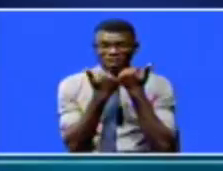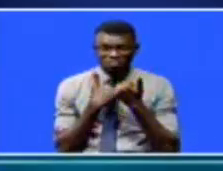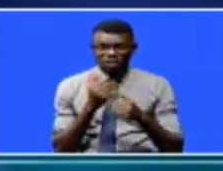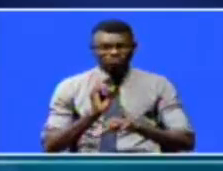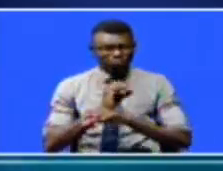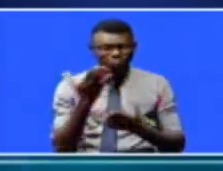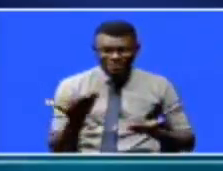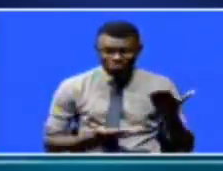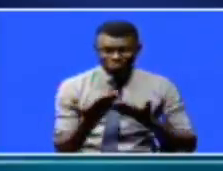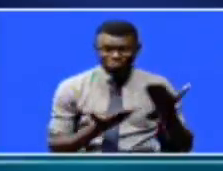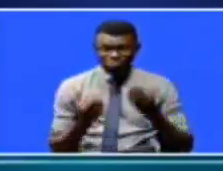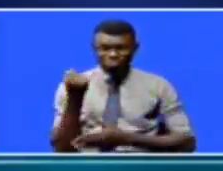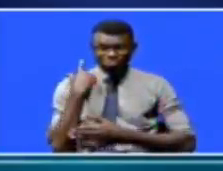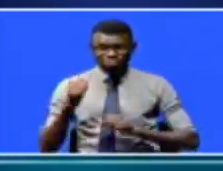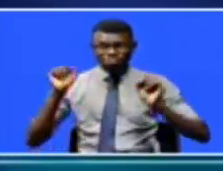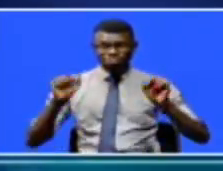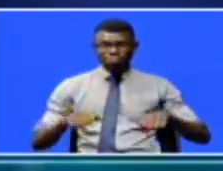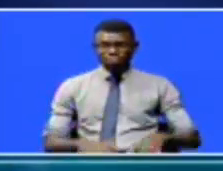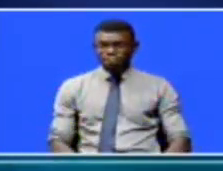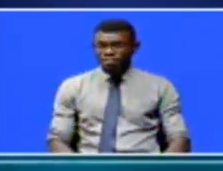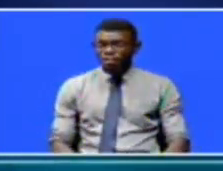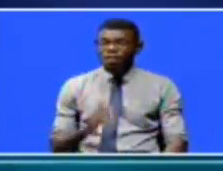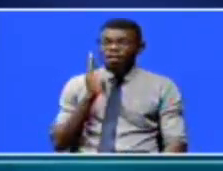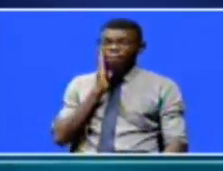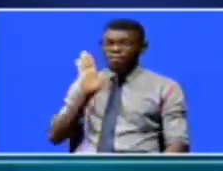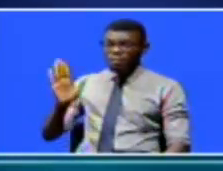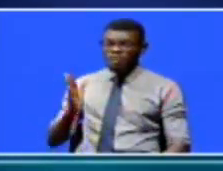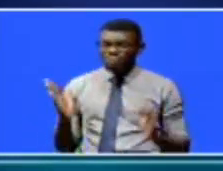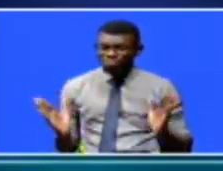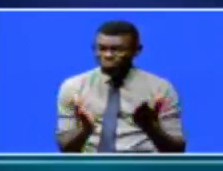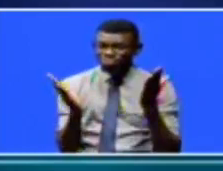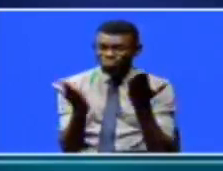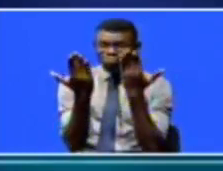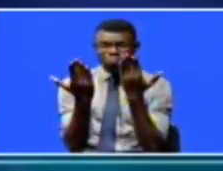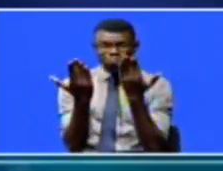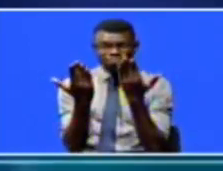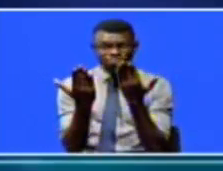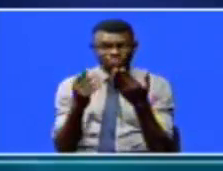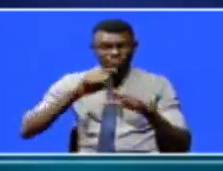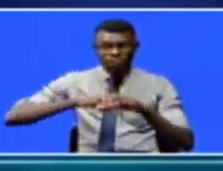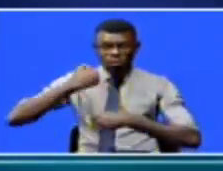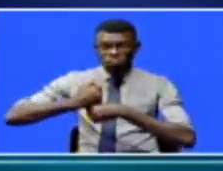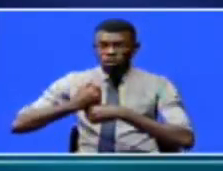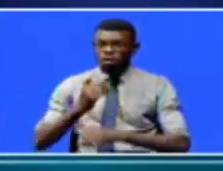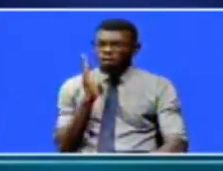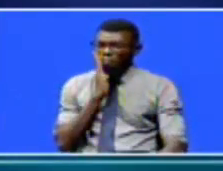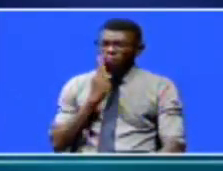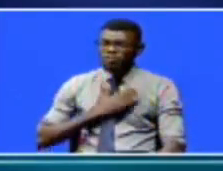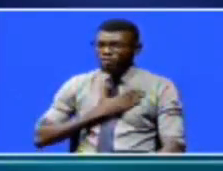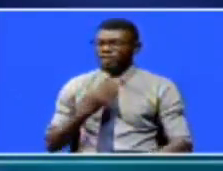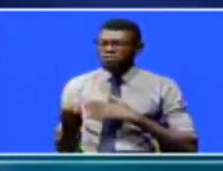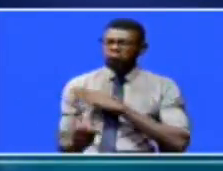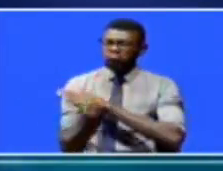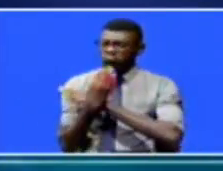they'll understand. Her mother encourages her through this period. My mother keeps on saying